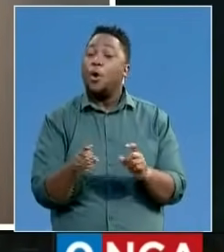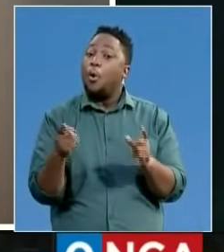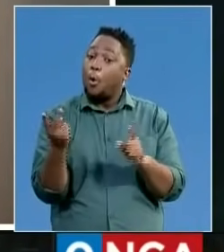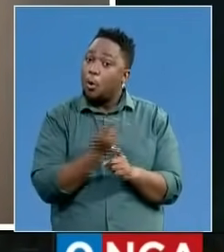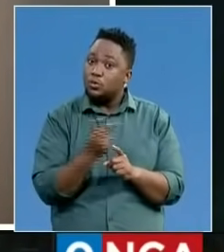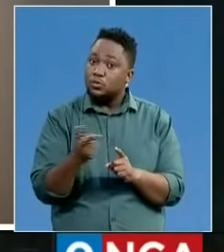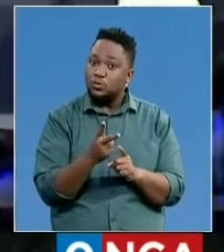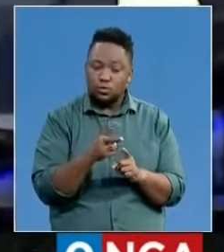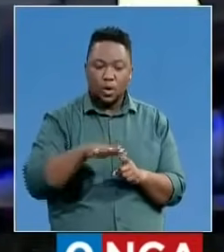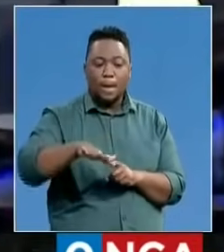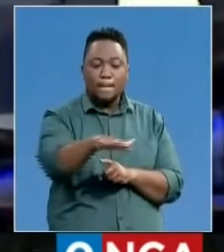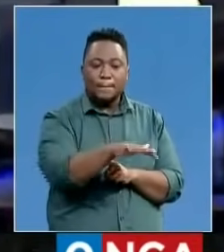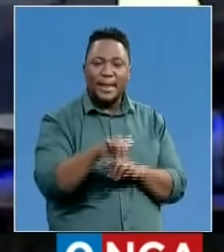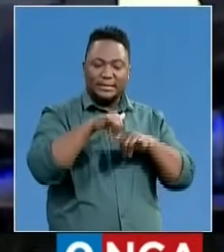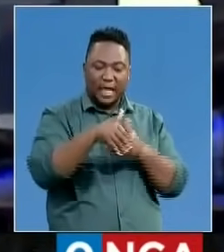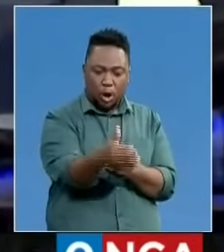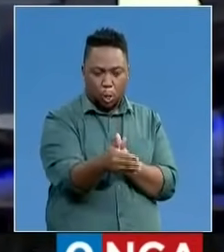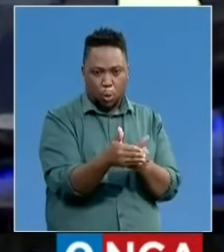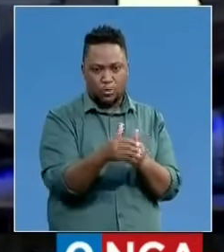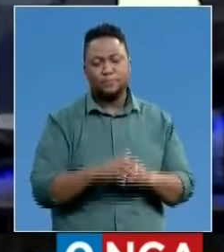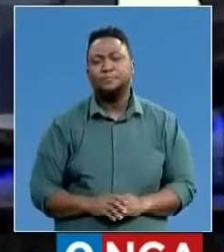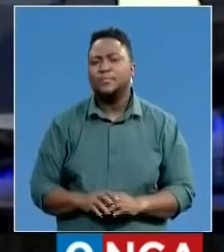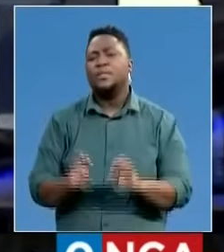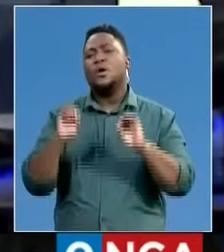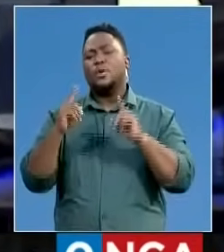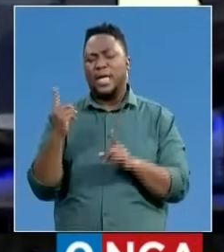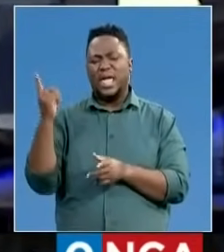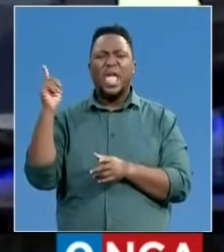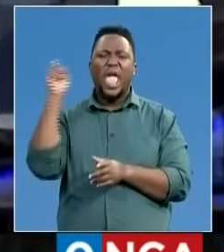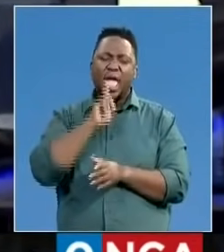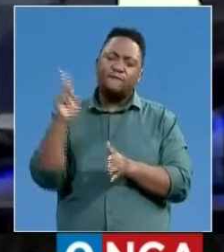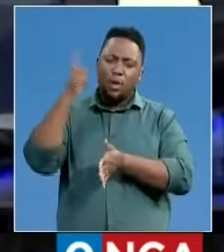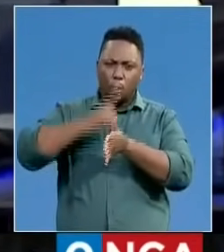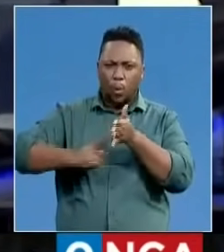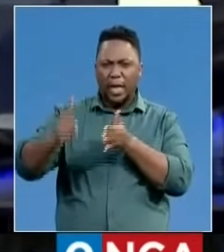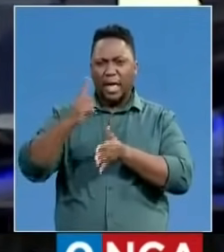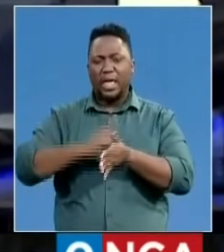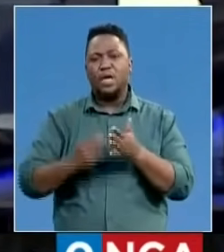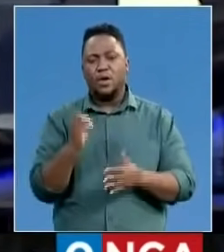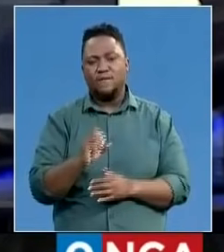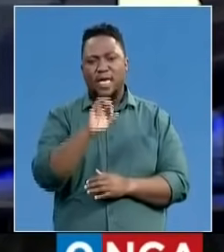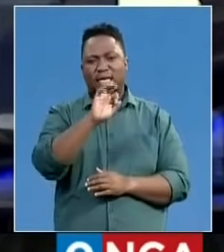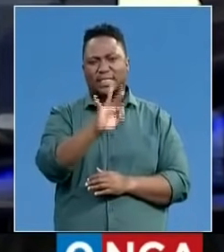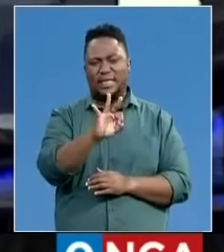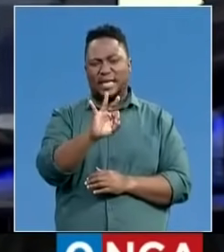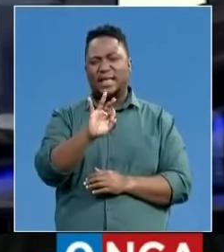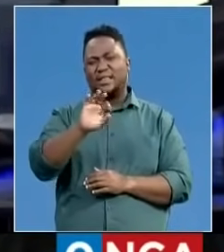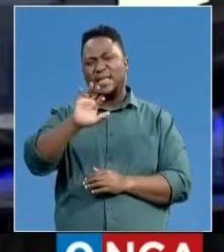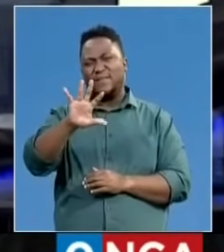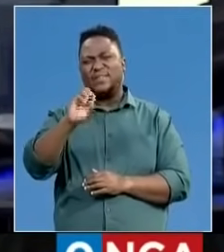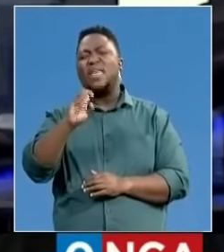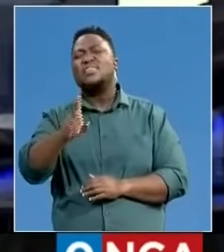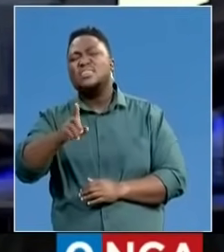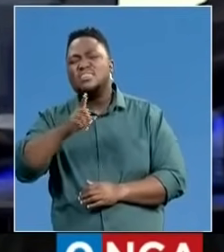where they live. And what about vaccines? I know every week we're expecting the arrival nationally of just over 325,000